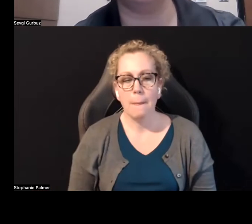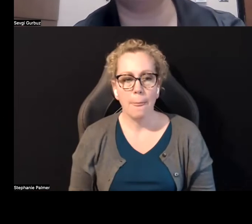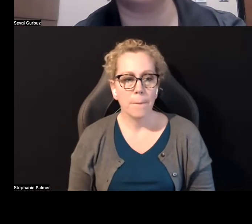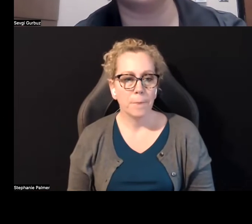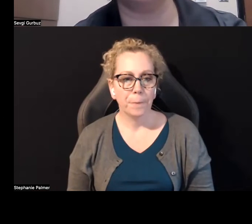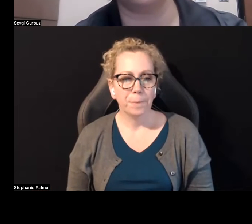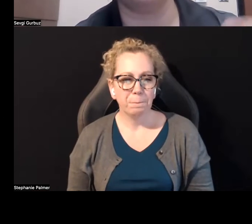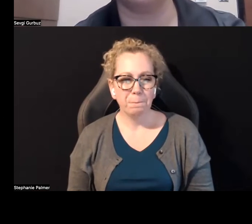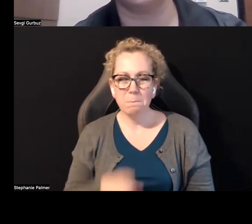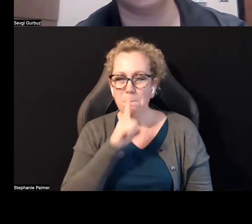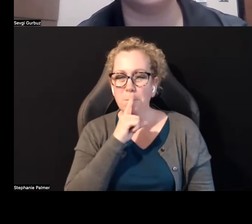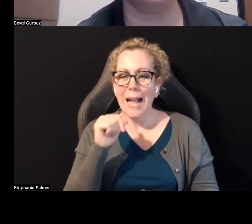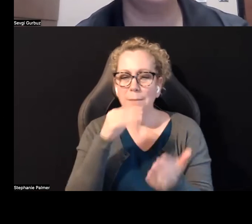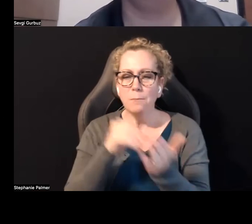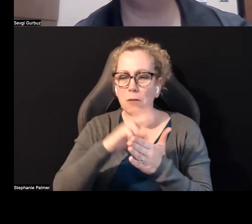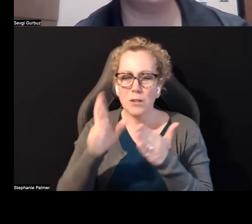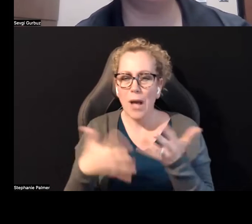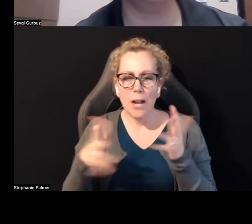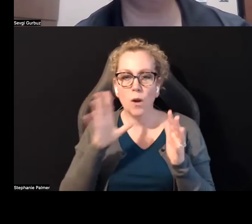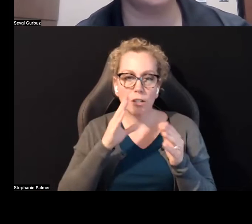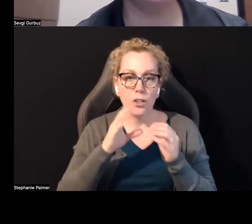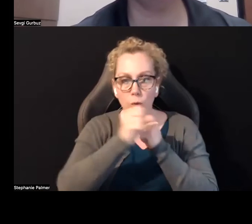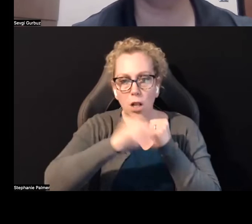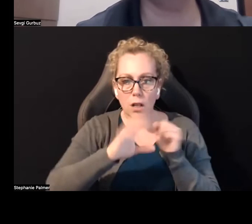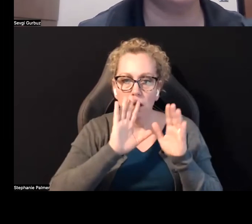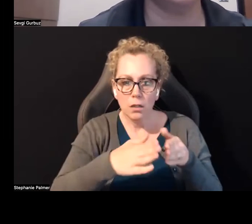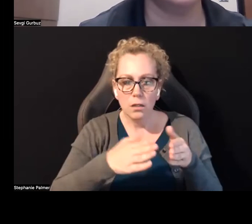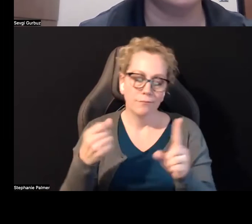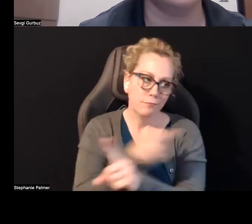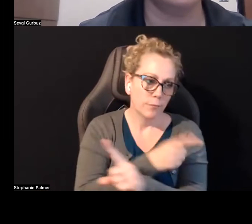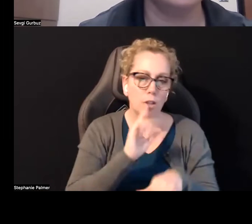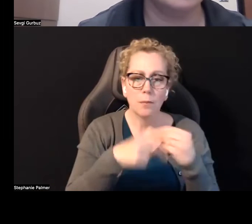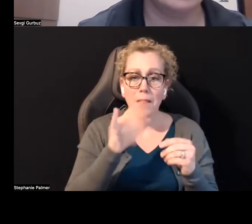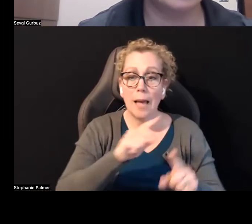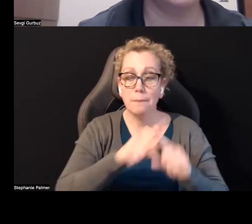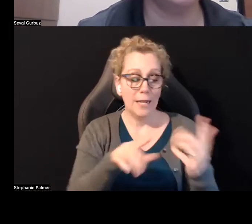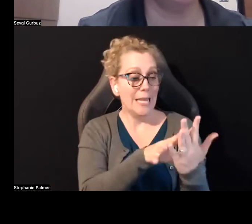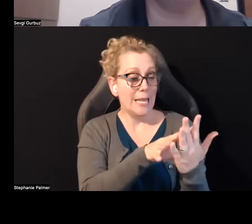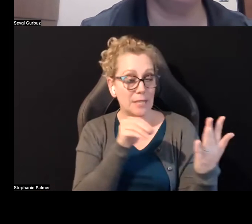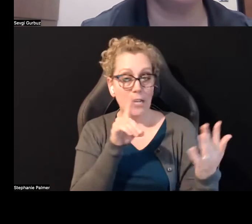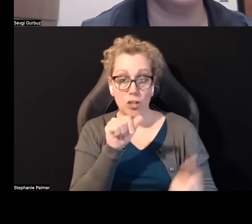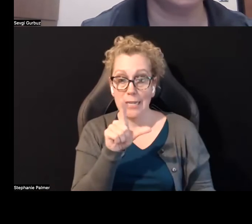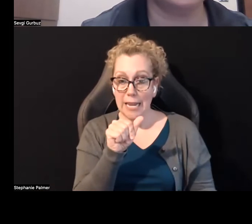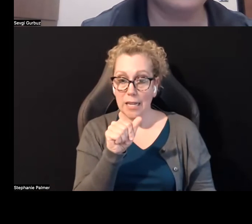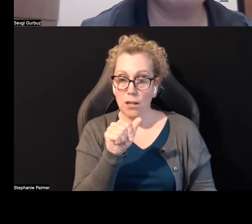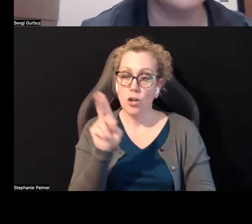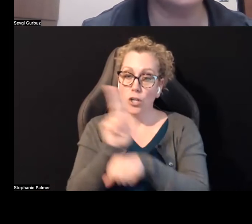results on here because I didn't want to focus on it, but we've tried to take imitation data and using computer vision, make